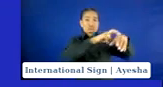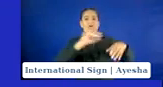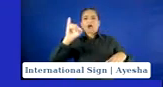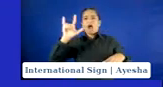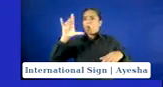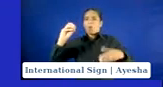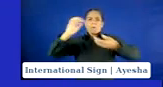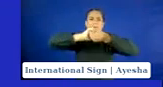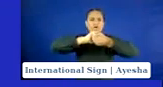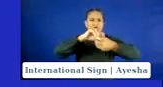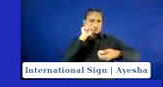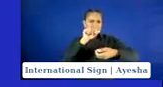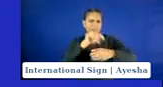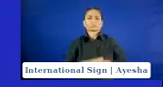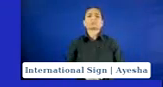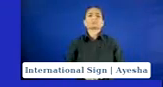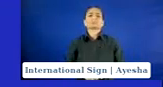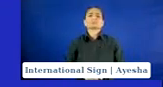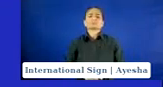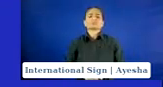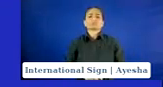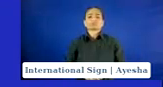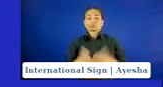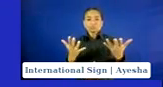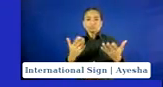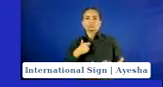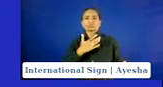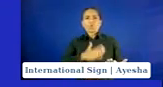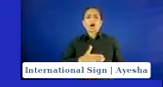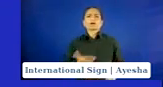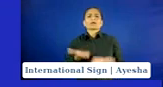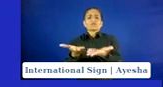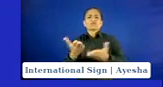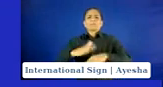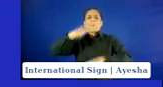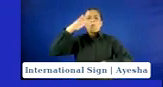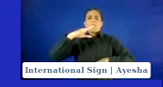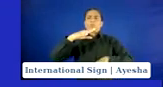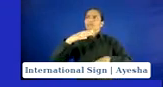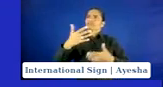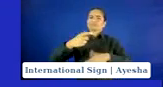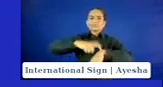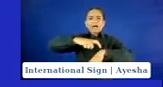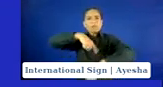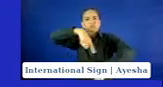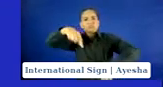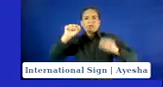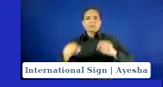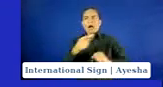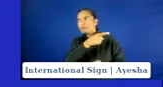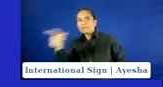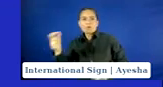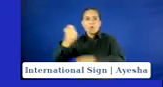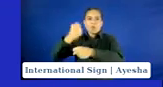I would like to leave a lot of the time to showcase some of the work that's been done in the country. But in